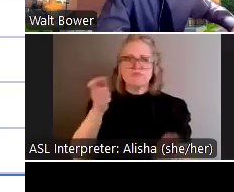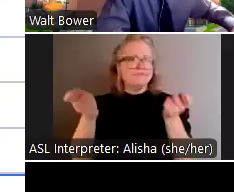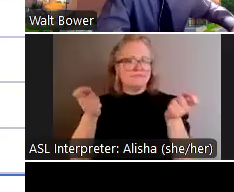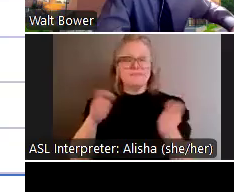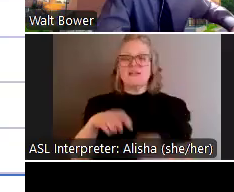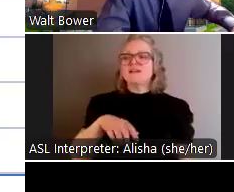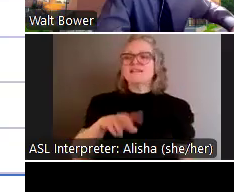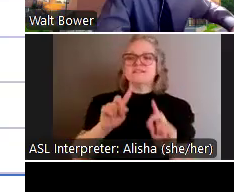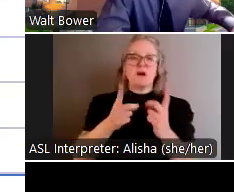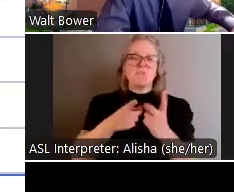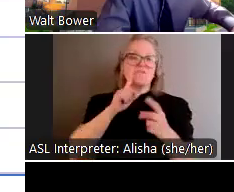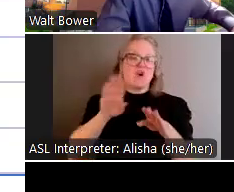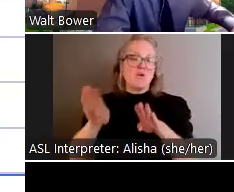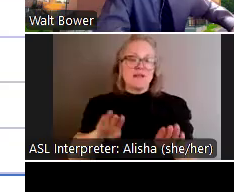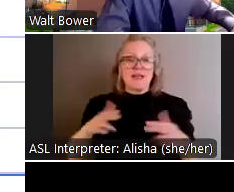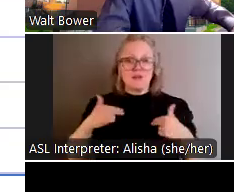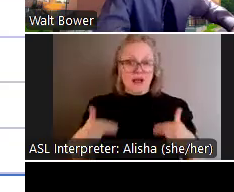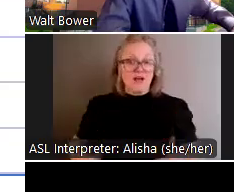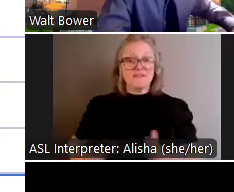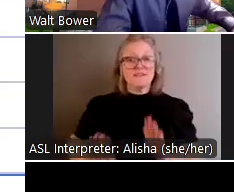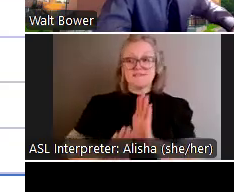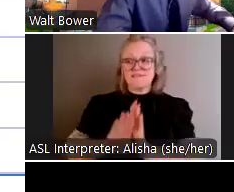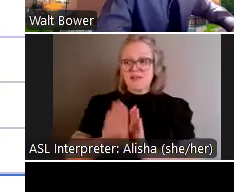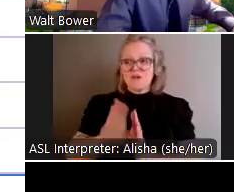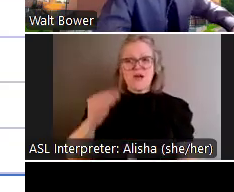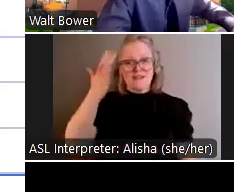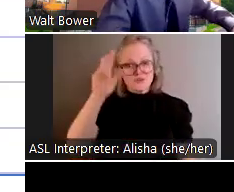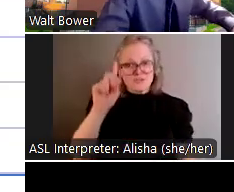Health, Developmental, and Intellectual Disabilities. We have our